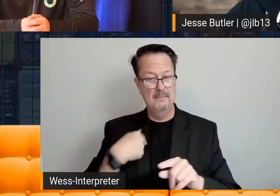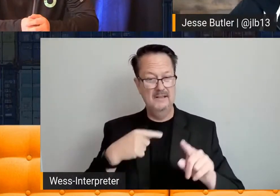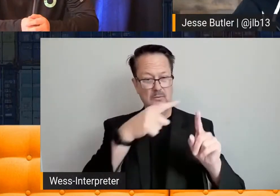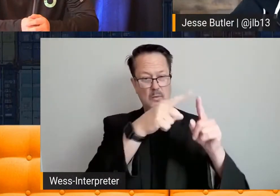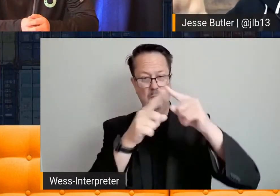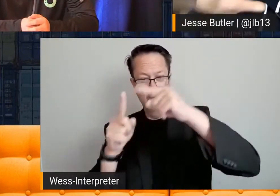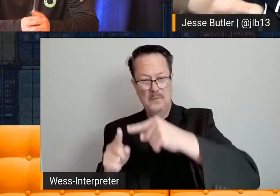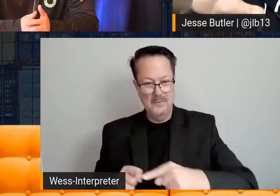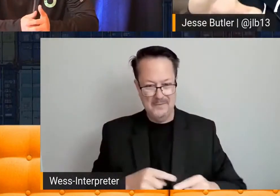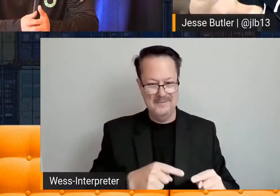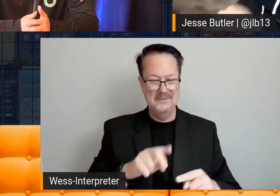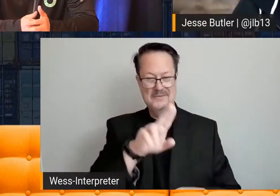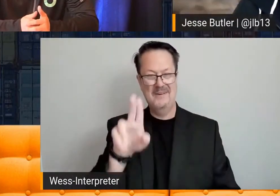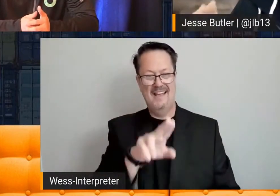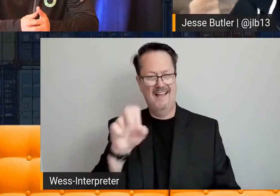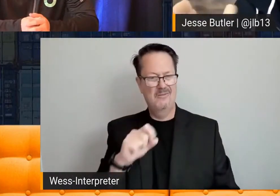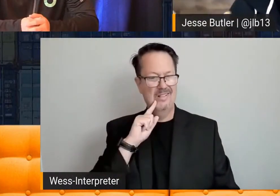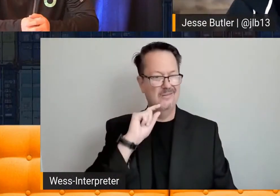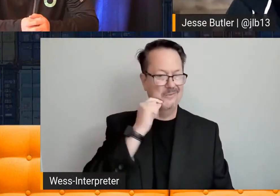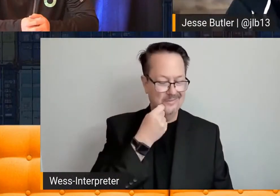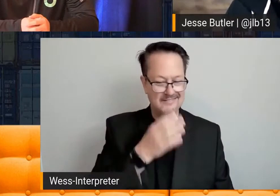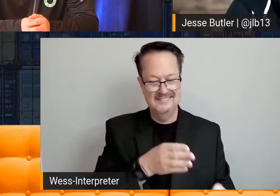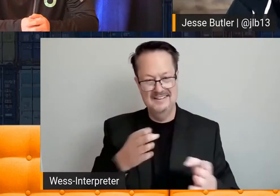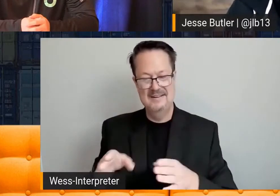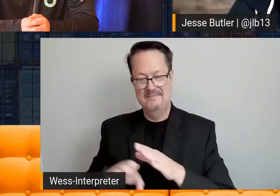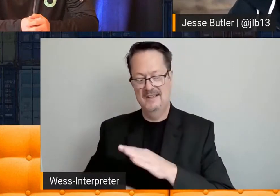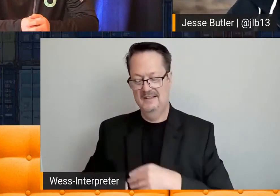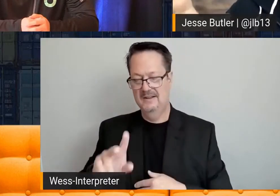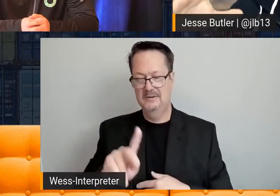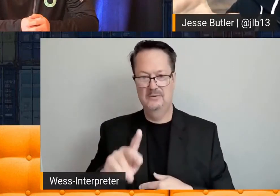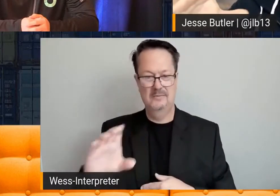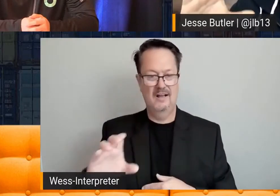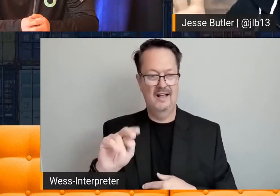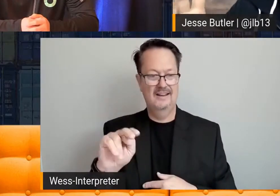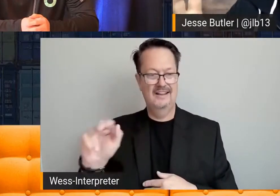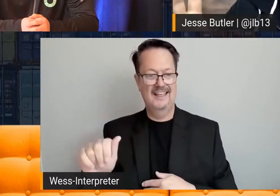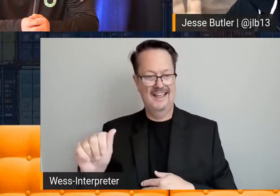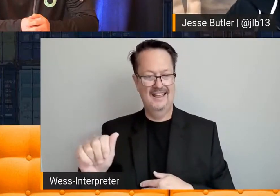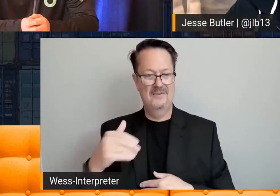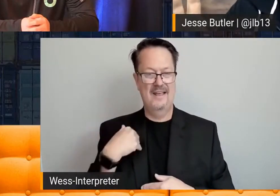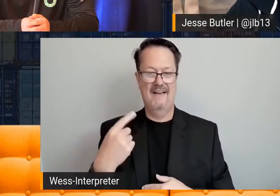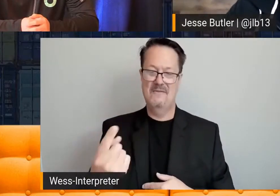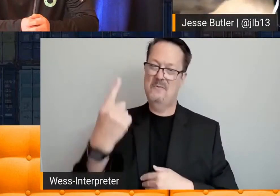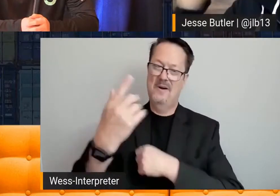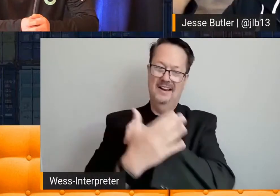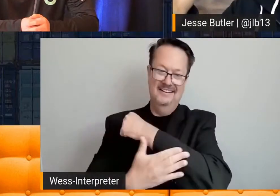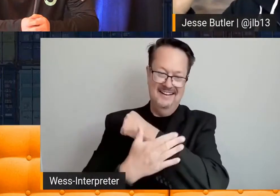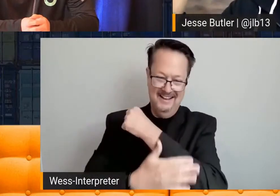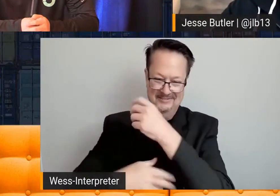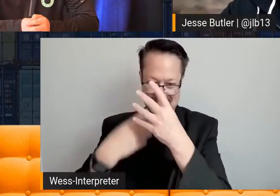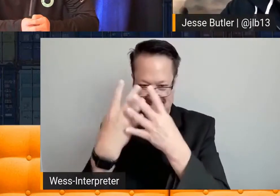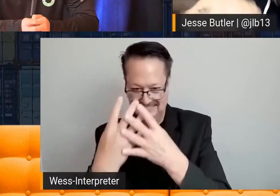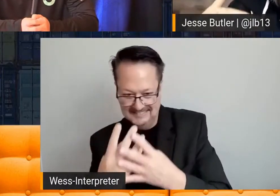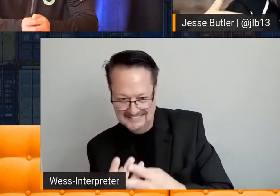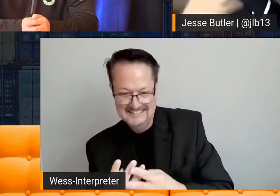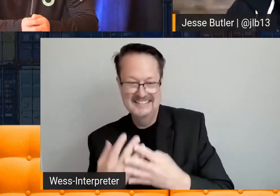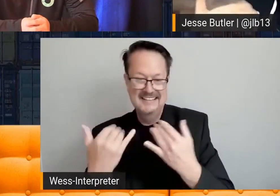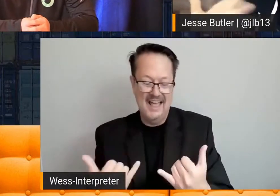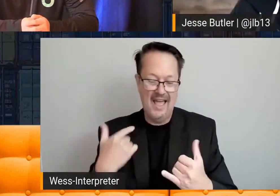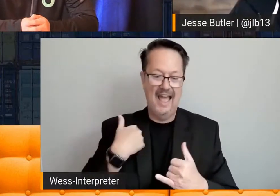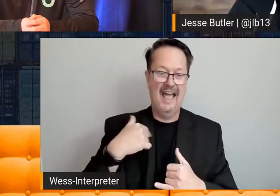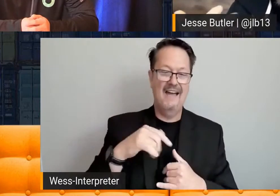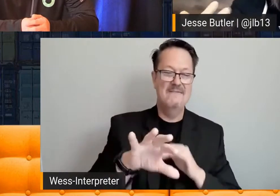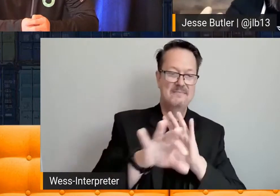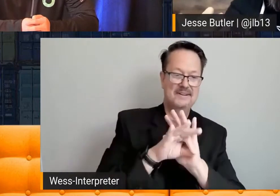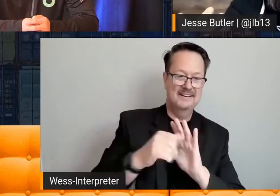that's just pretty cool. We're basically, this is Kubecon NA. So we got one of the countries sorted. We just got to get some folks in Canada. We got to